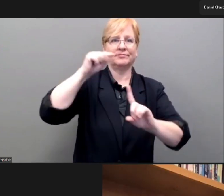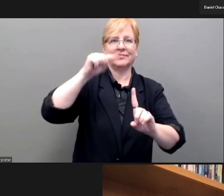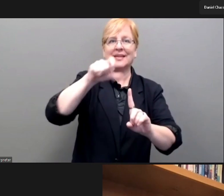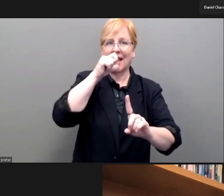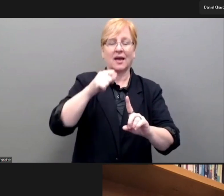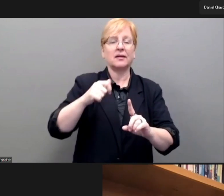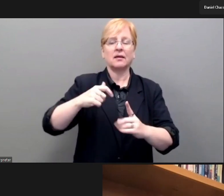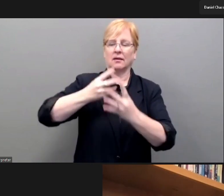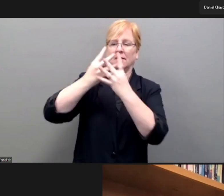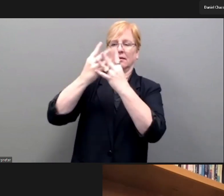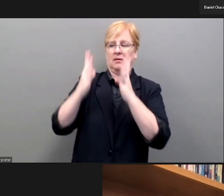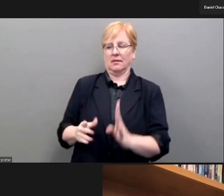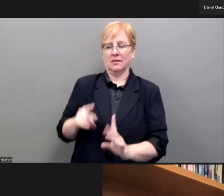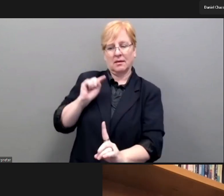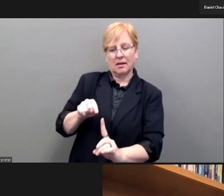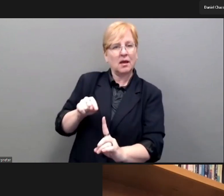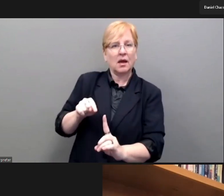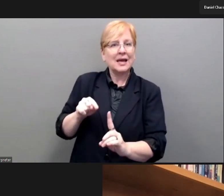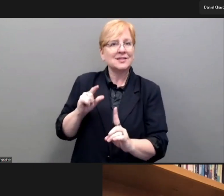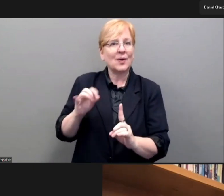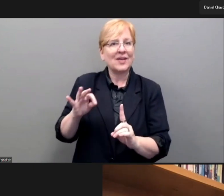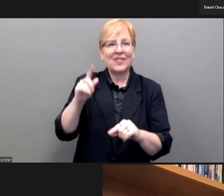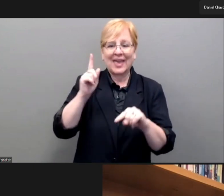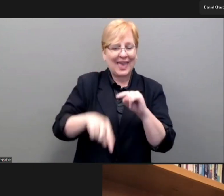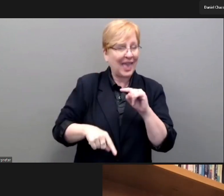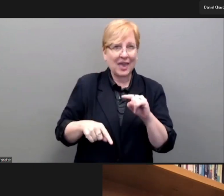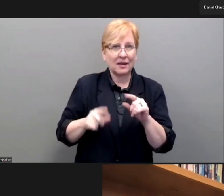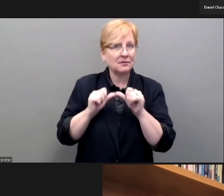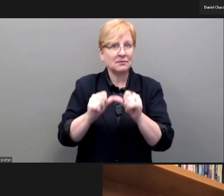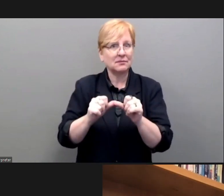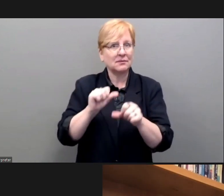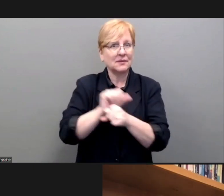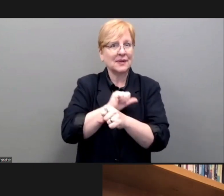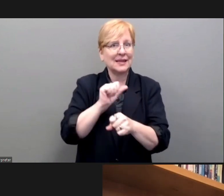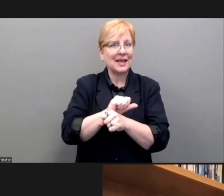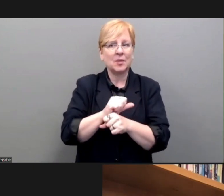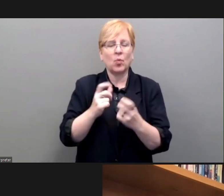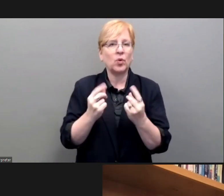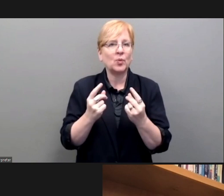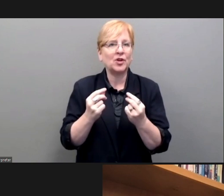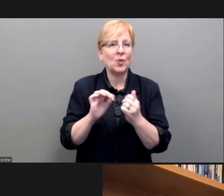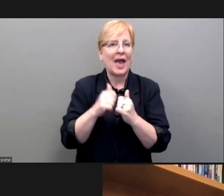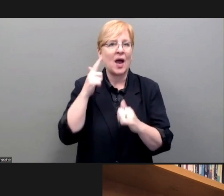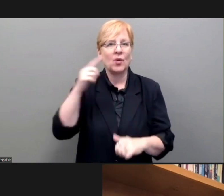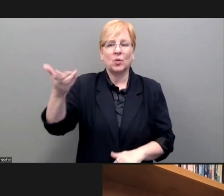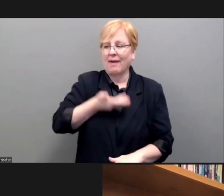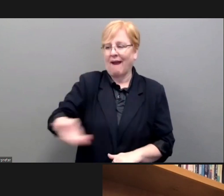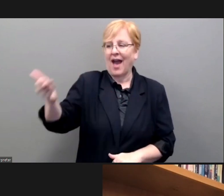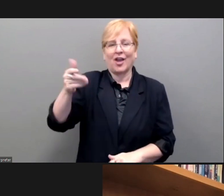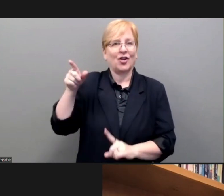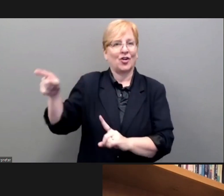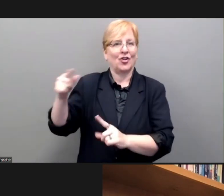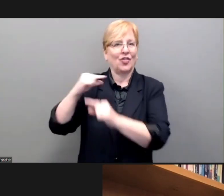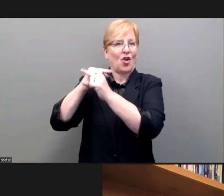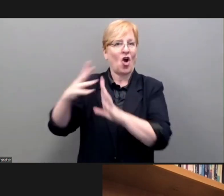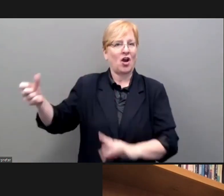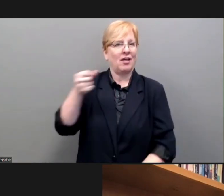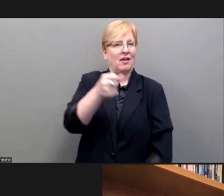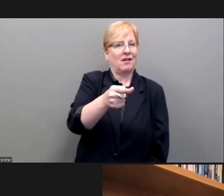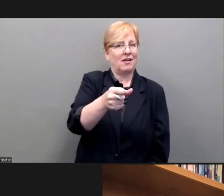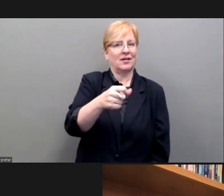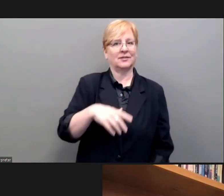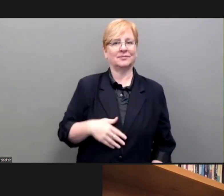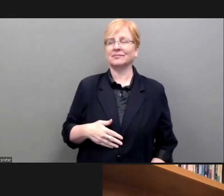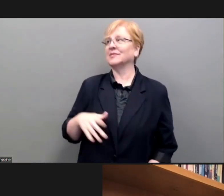those positions, which are already so difficult to keep staffed? Right. Well, let's do, again, I'm doing the same thing. That's my pattern. Go to the last one